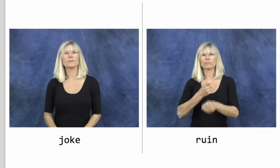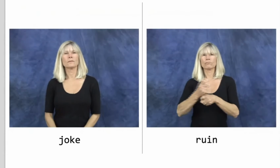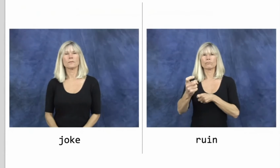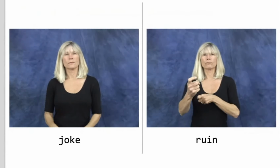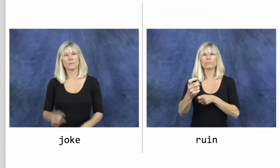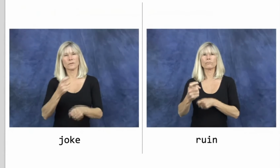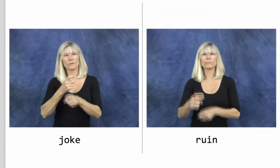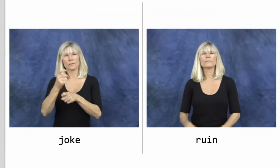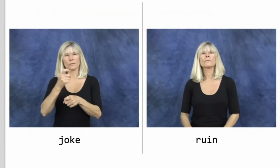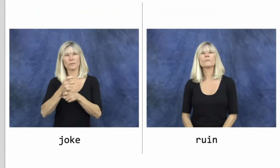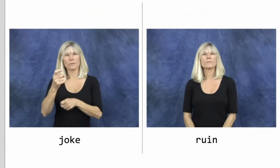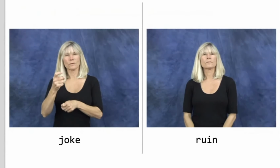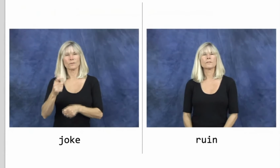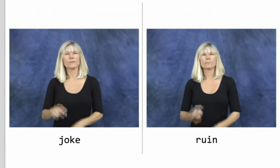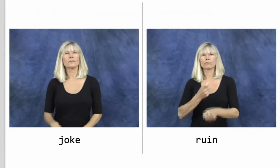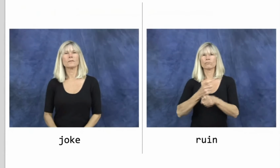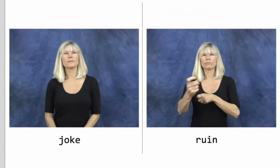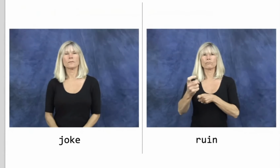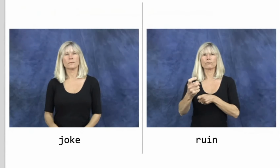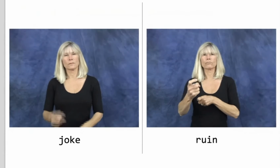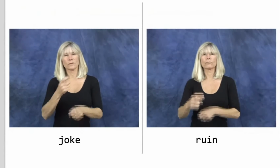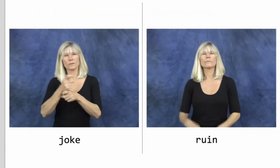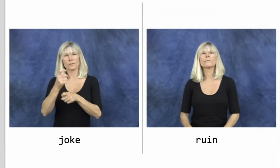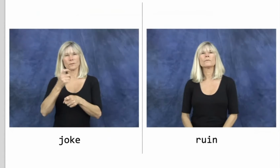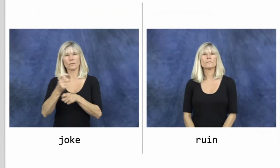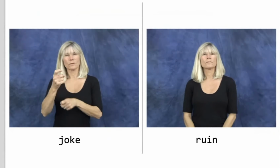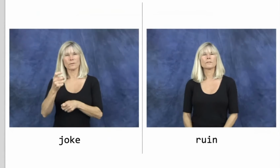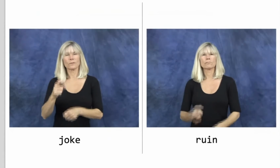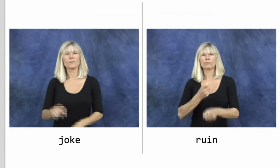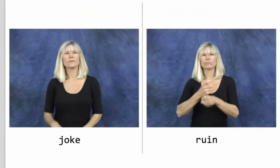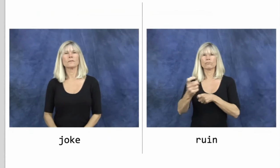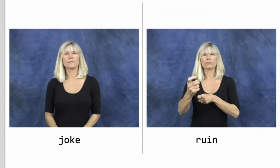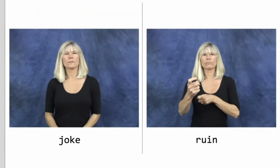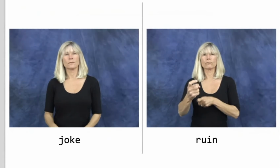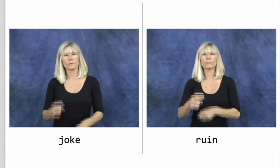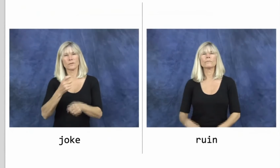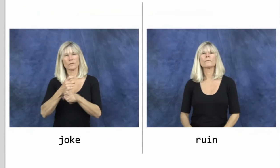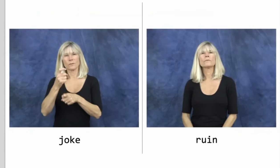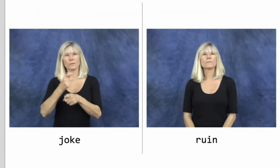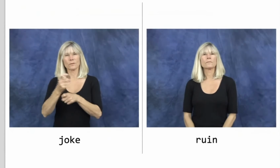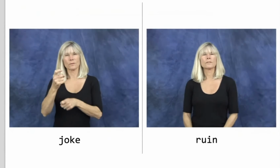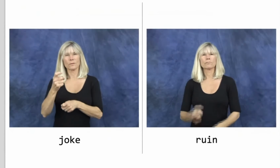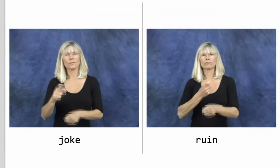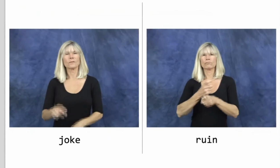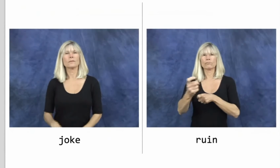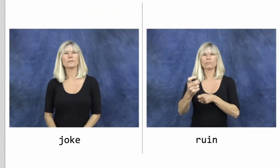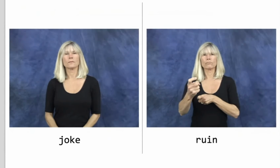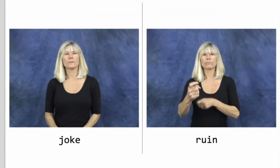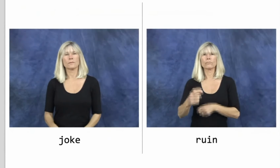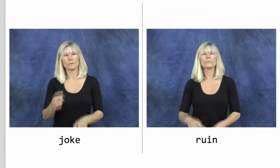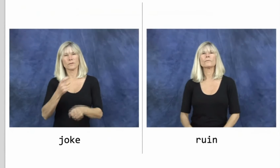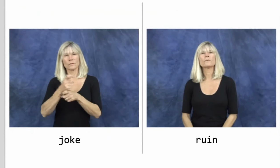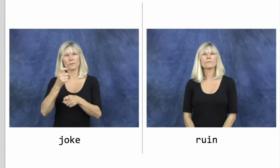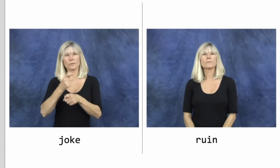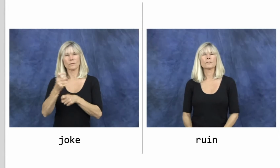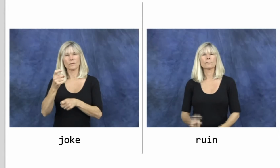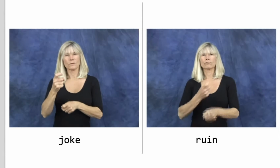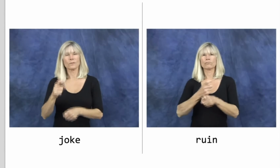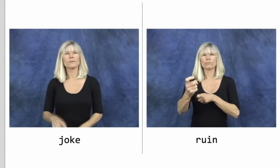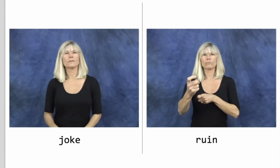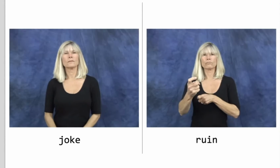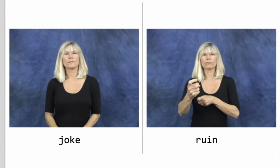I just have a few minutes, so hopefully I will just whet your appetite and you will go and check out our website. What do I do? As